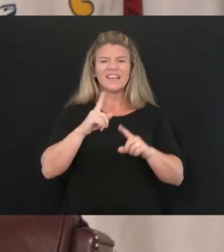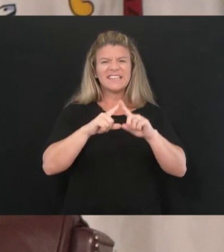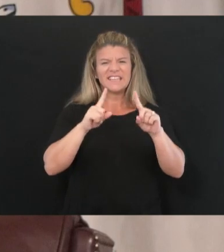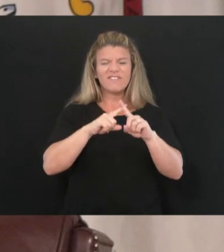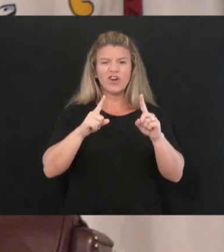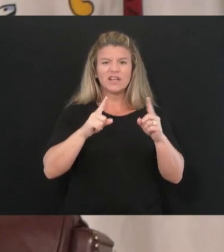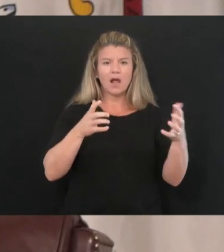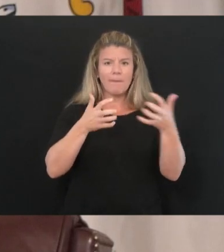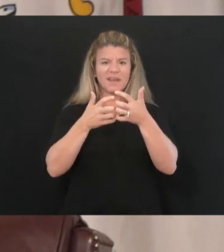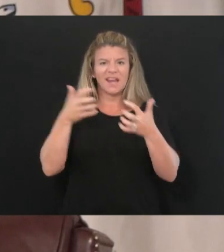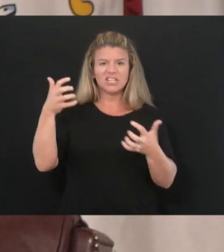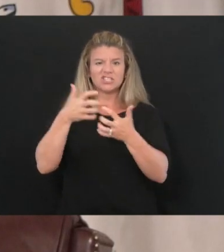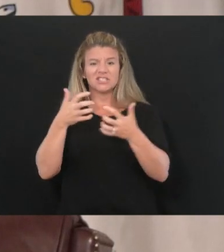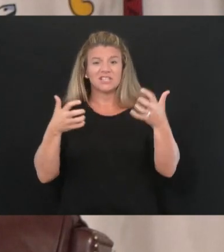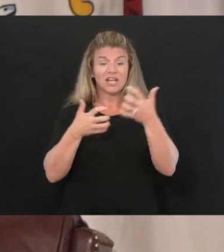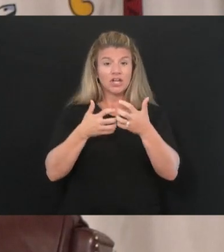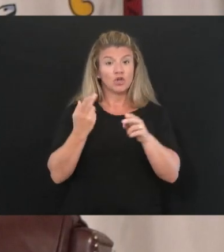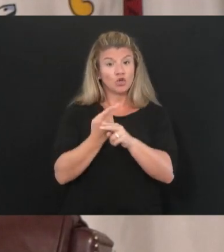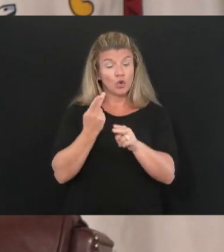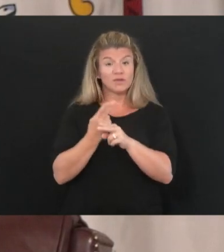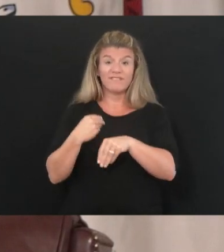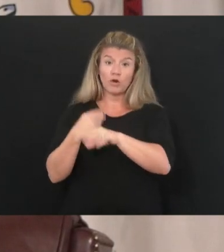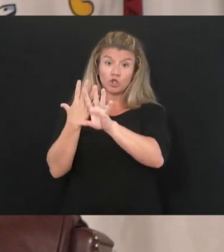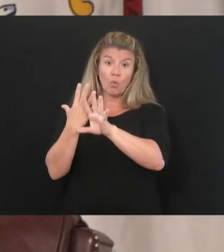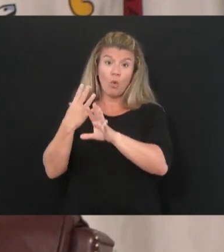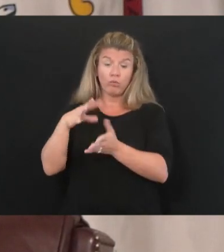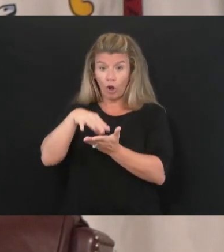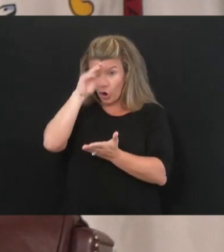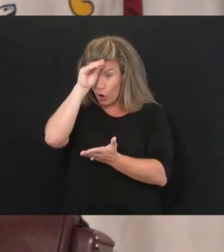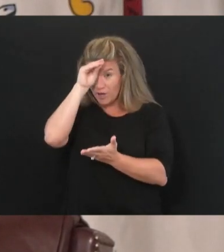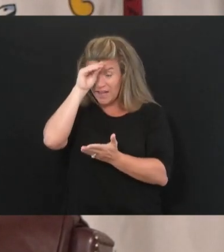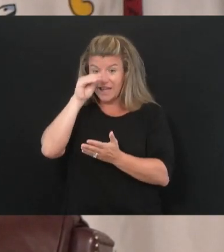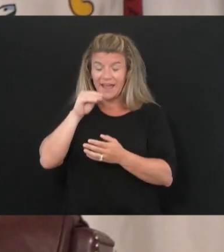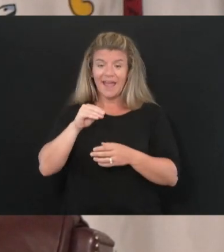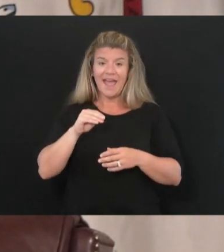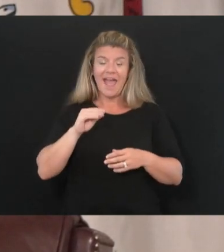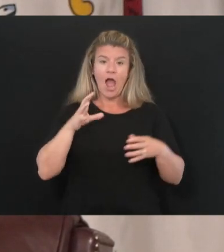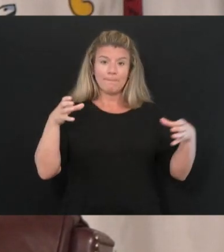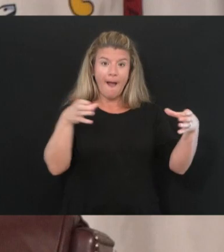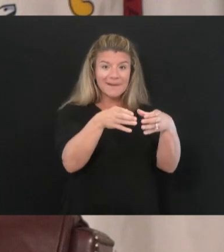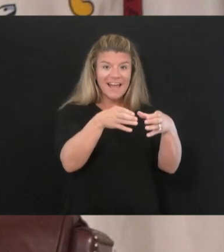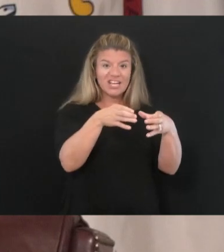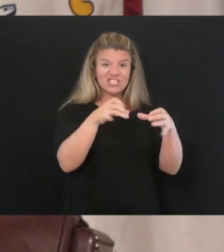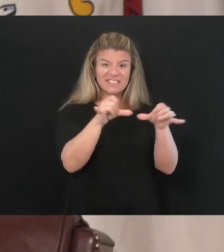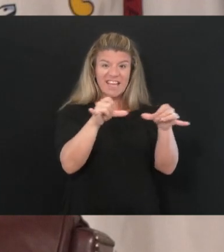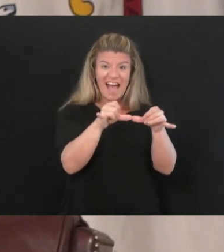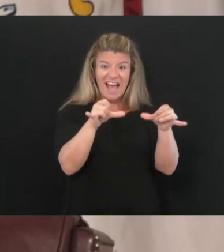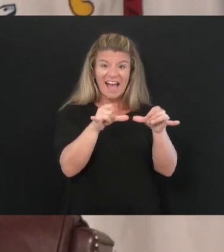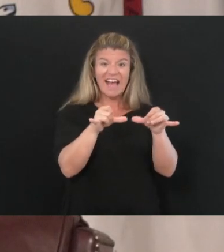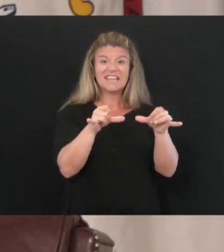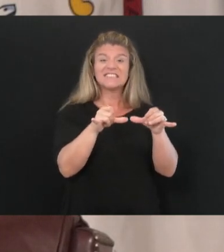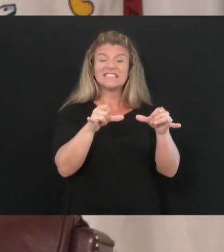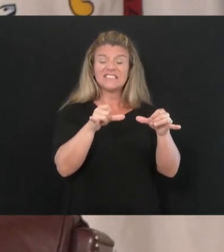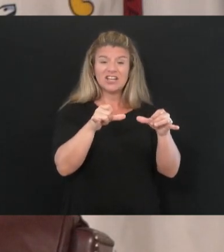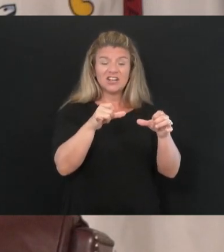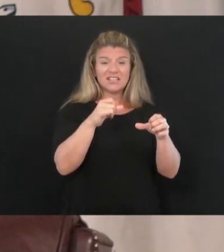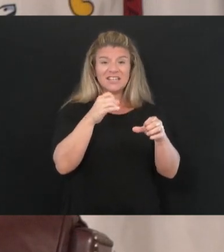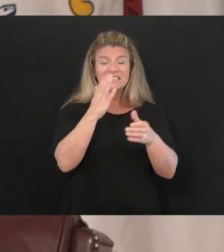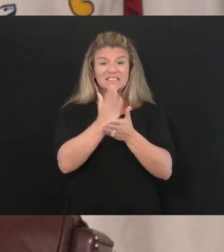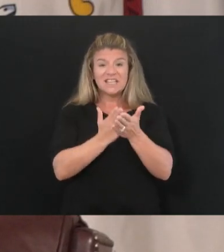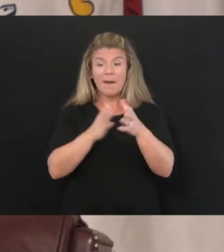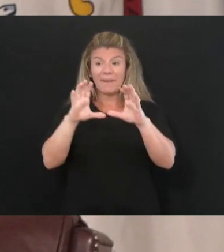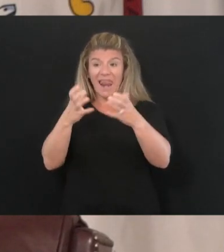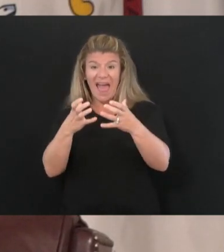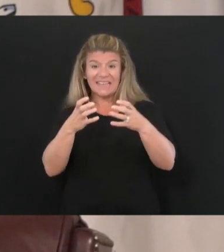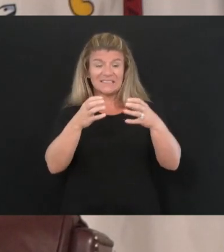of our virtual learning and crowd size and keeping certain classes